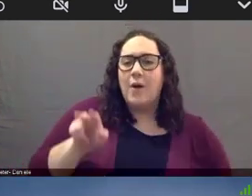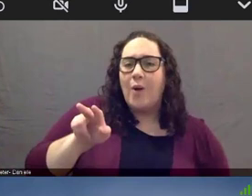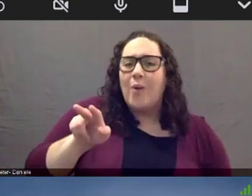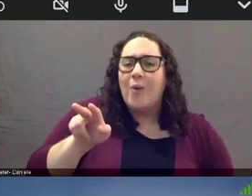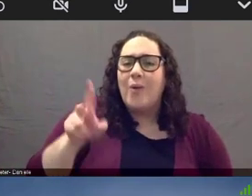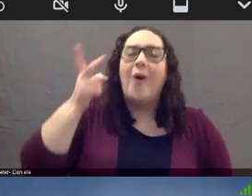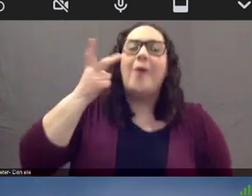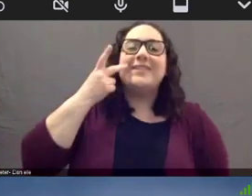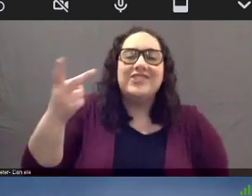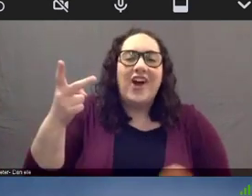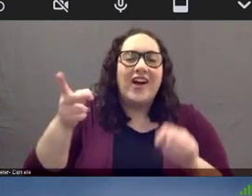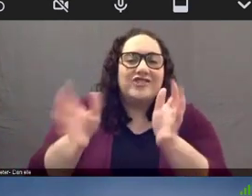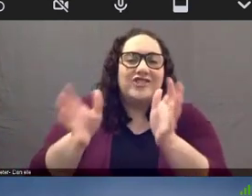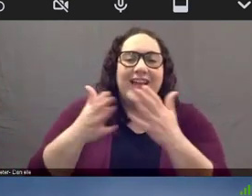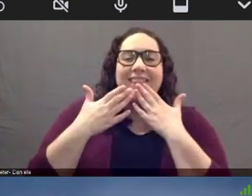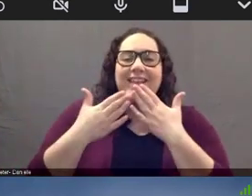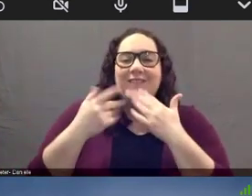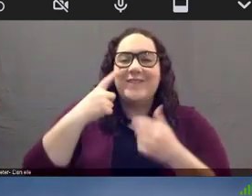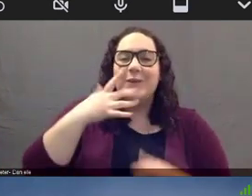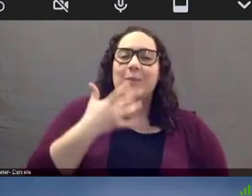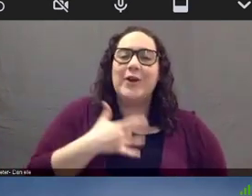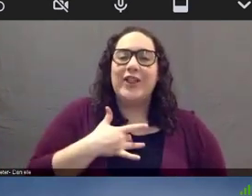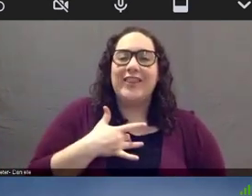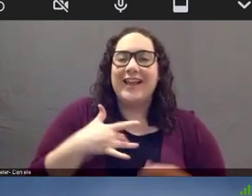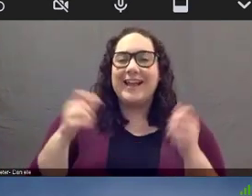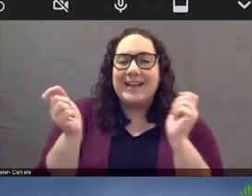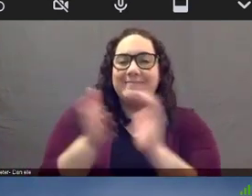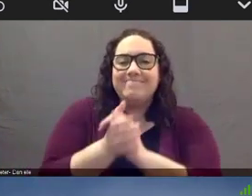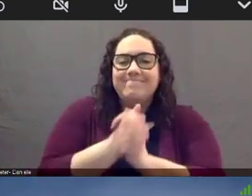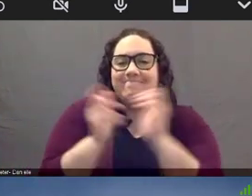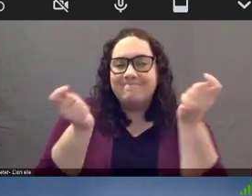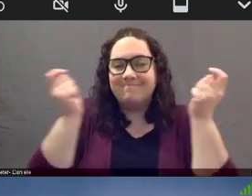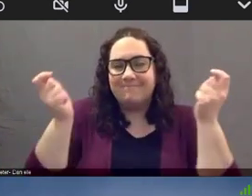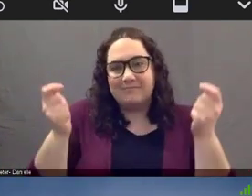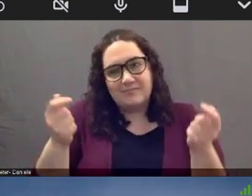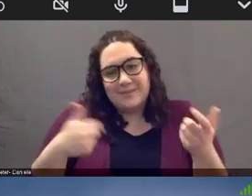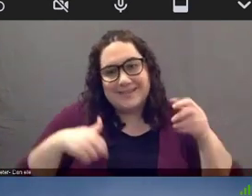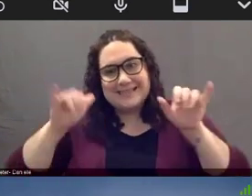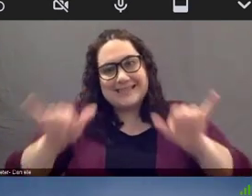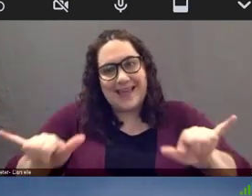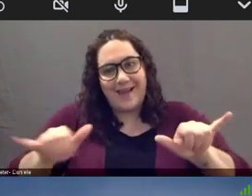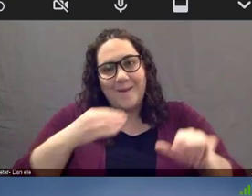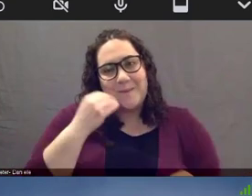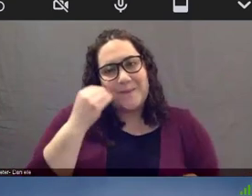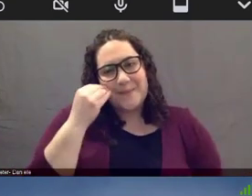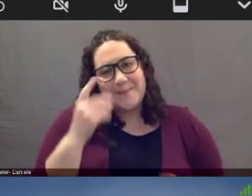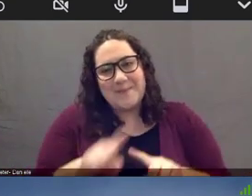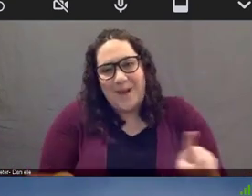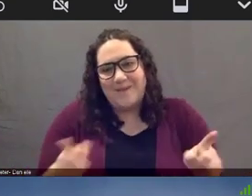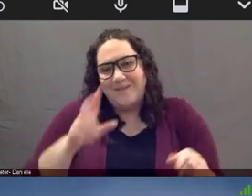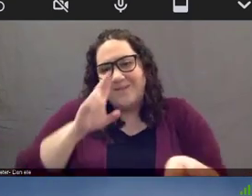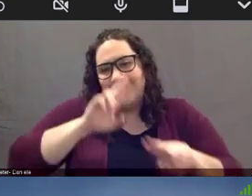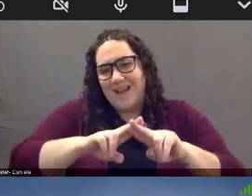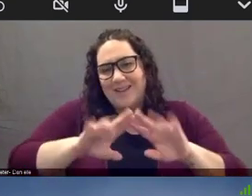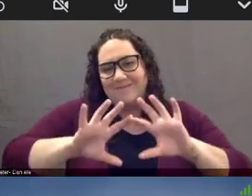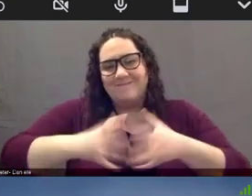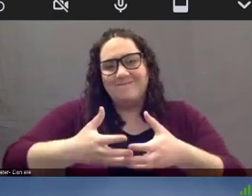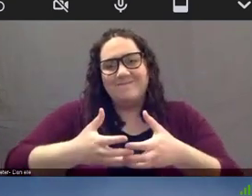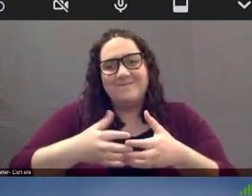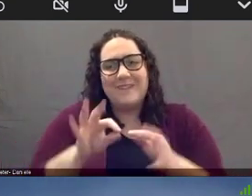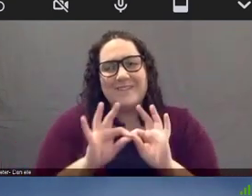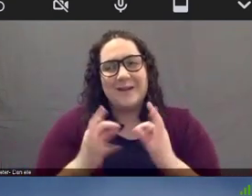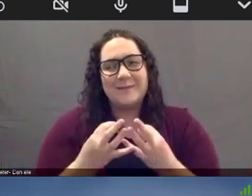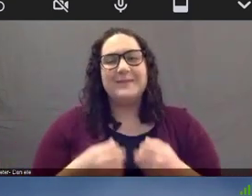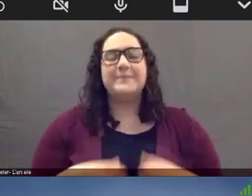Yeah, we just stayed in, but, you know, we had fun. So this is what I think